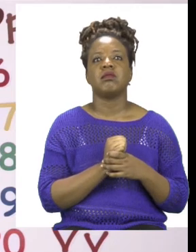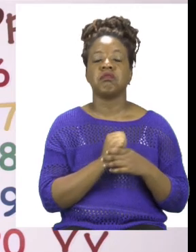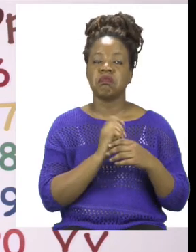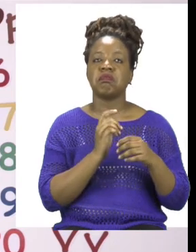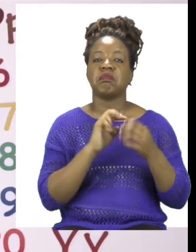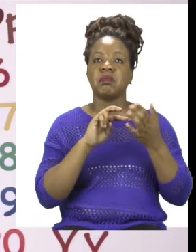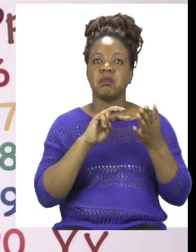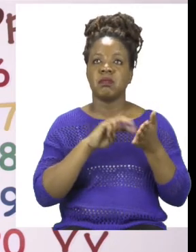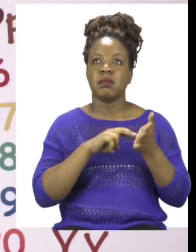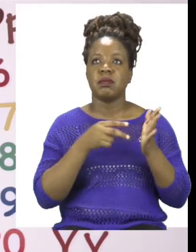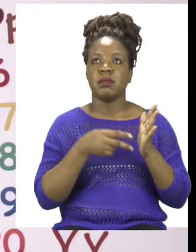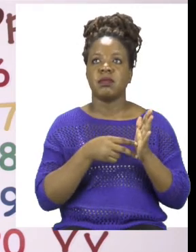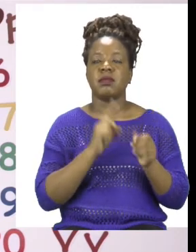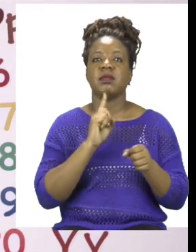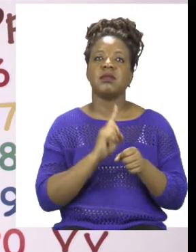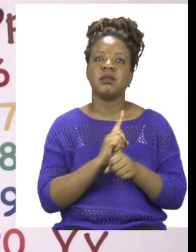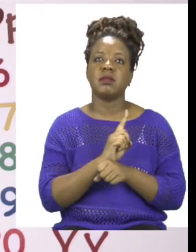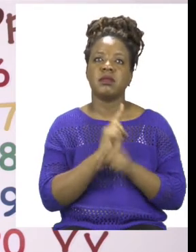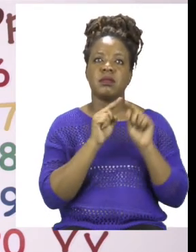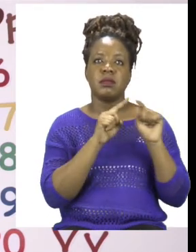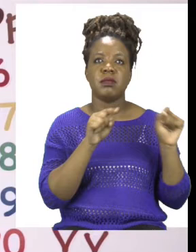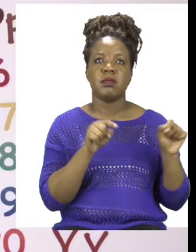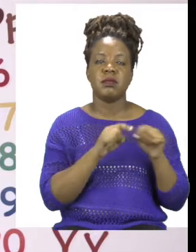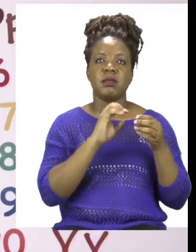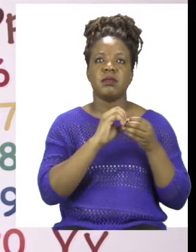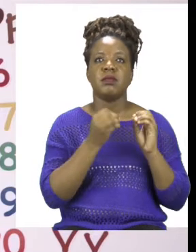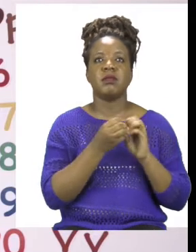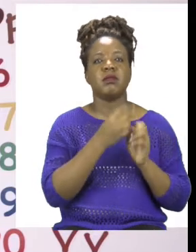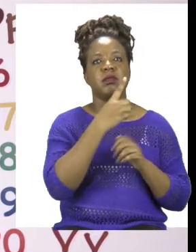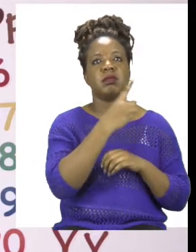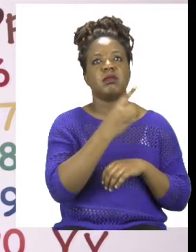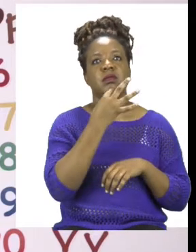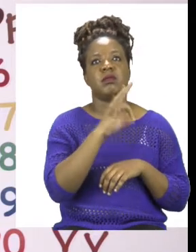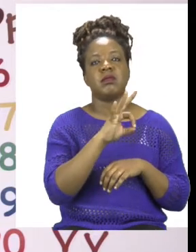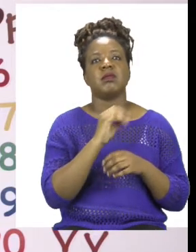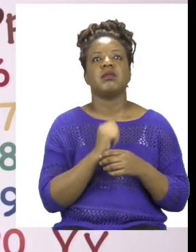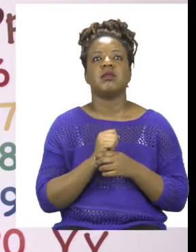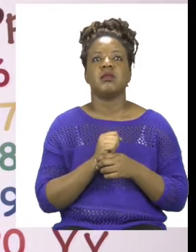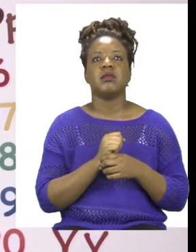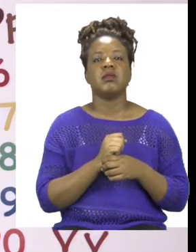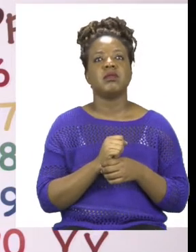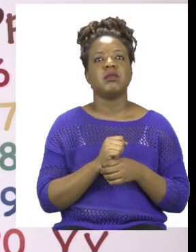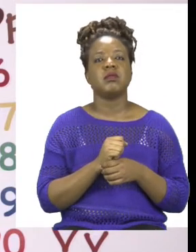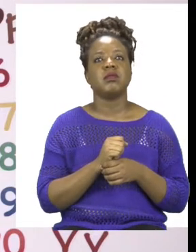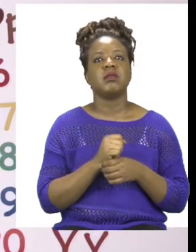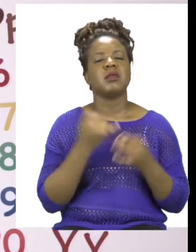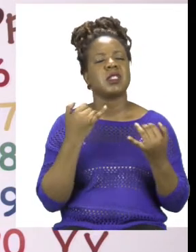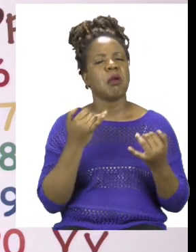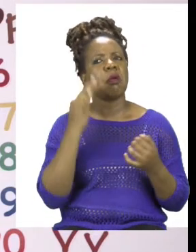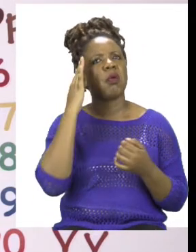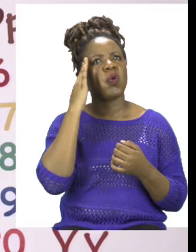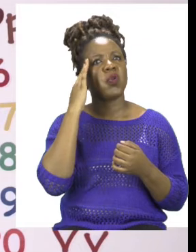here was 19 or is 19. To be sure, now let's